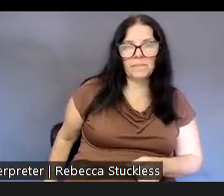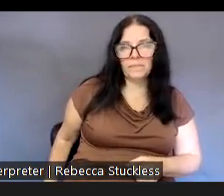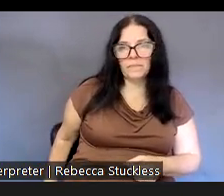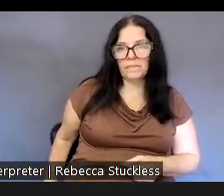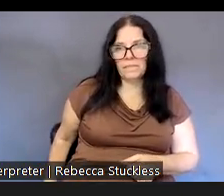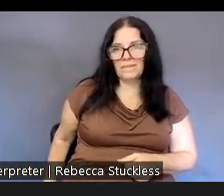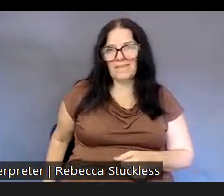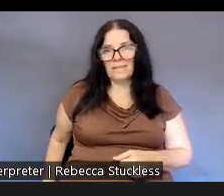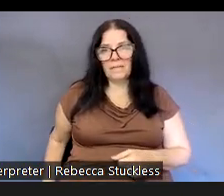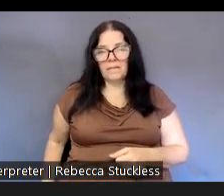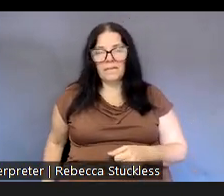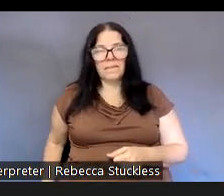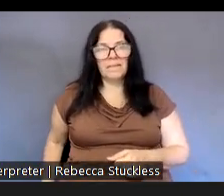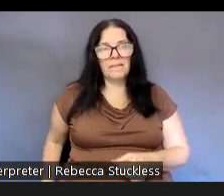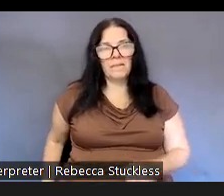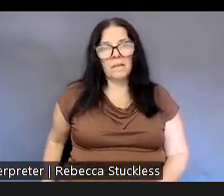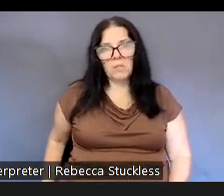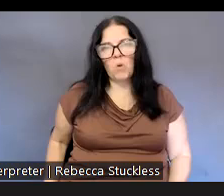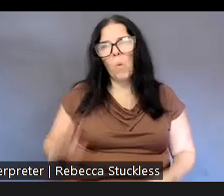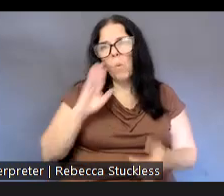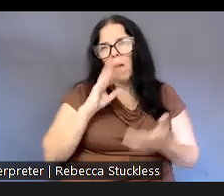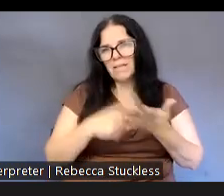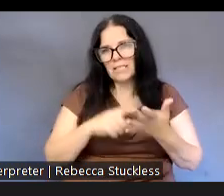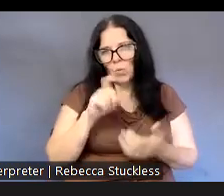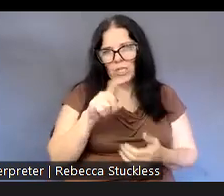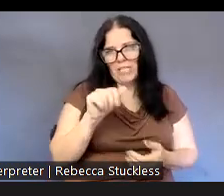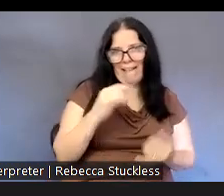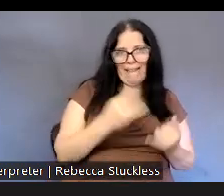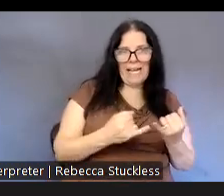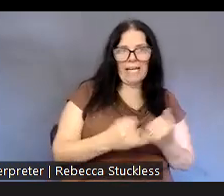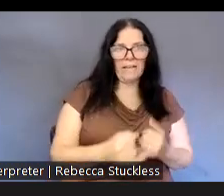we'll cover those at the end.